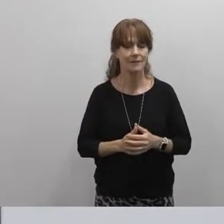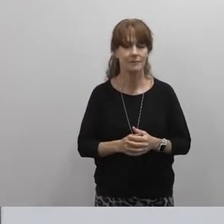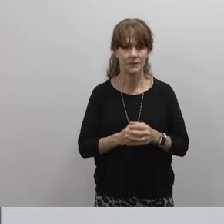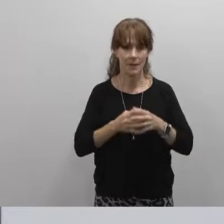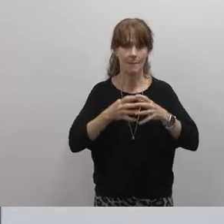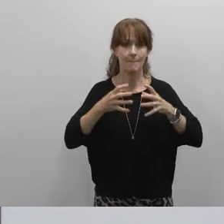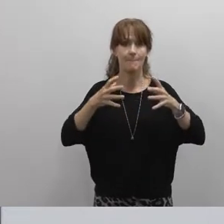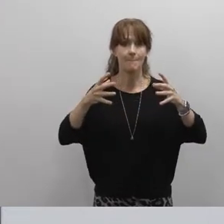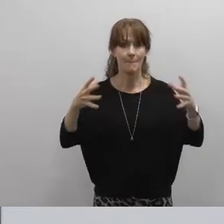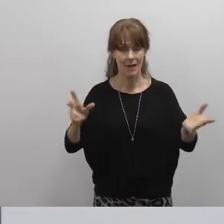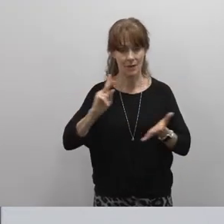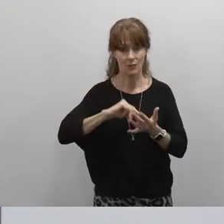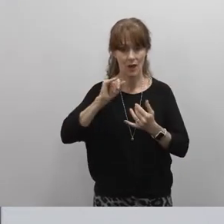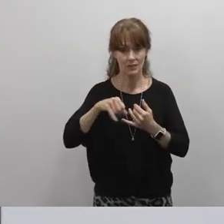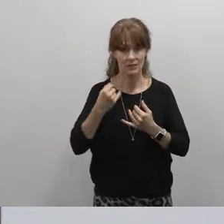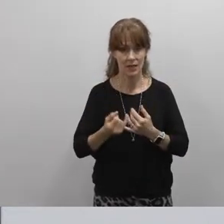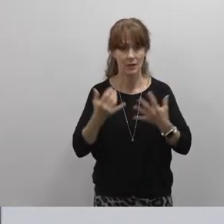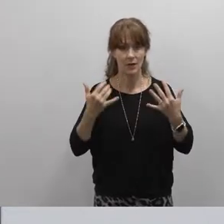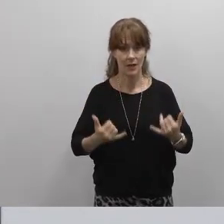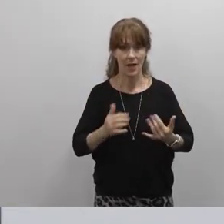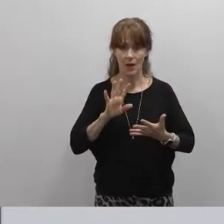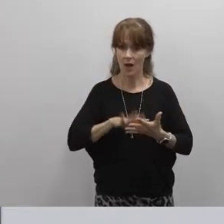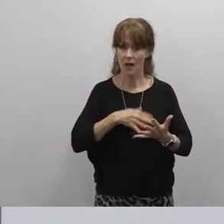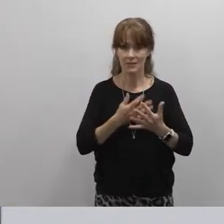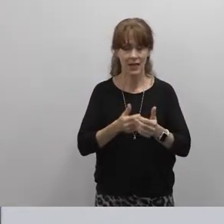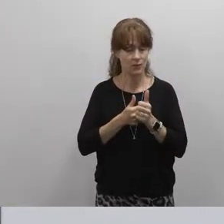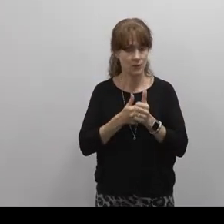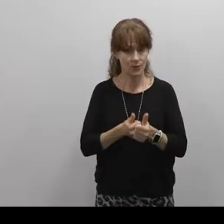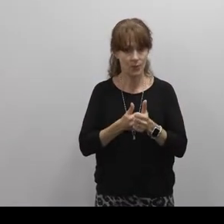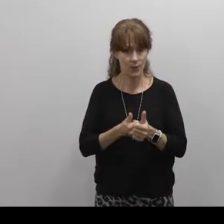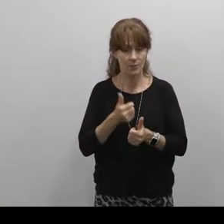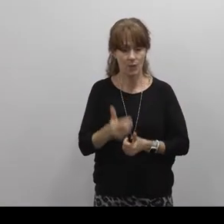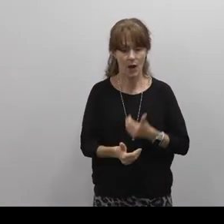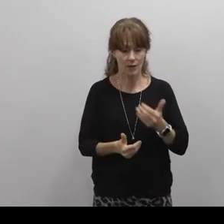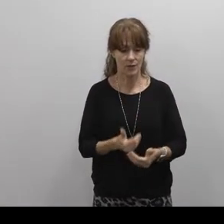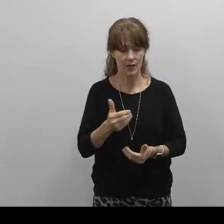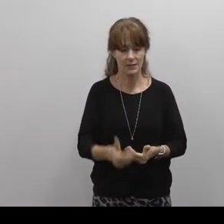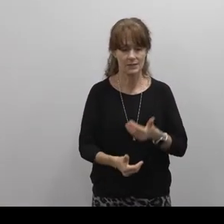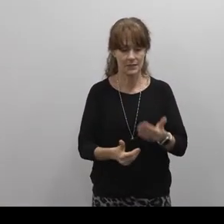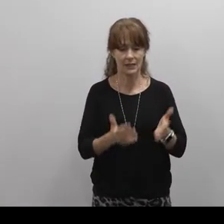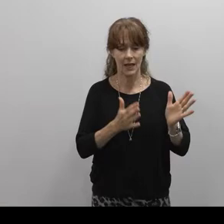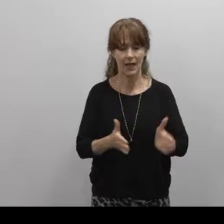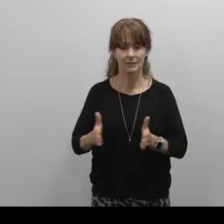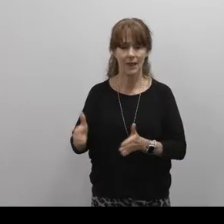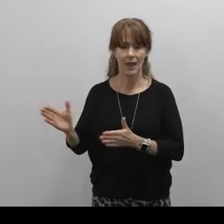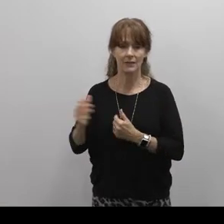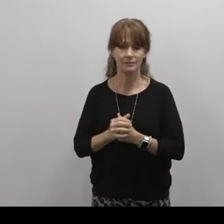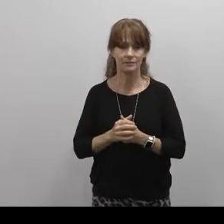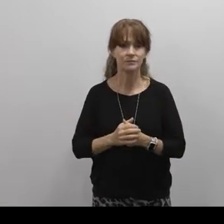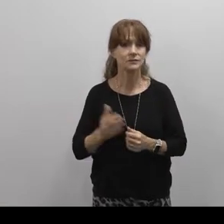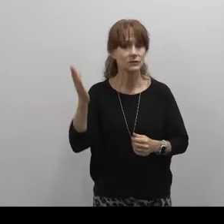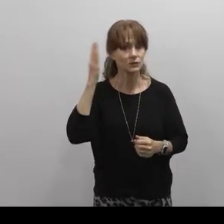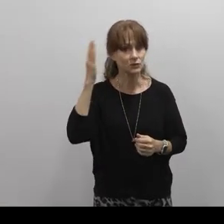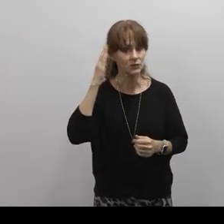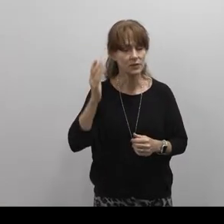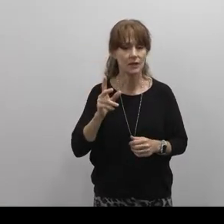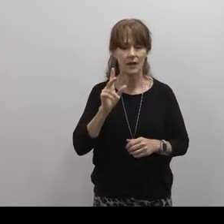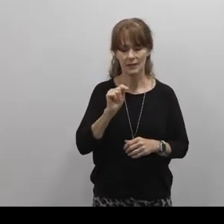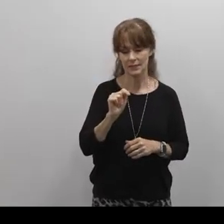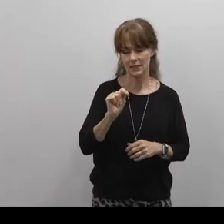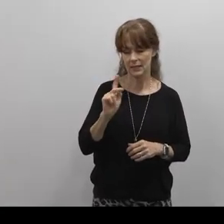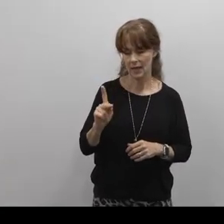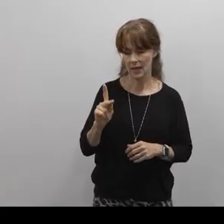massive project, yet right now we're on schedule and things are progressing as planned. We know with TK and